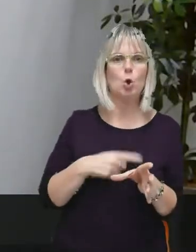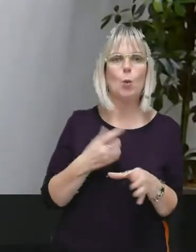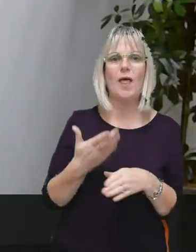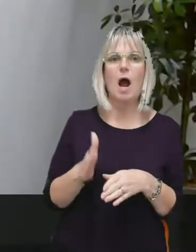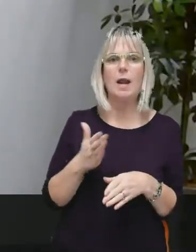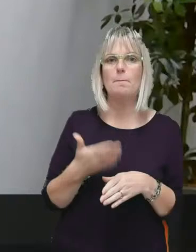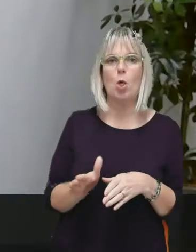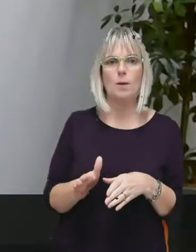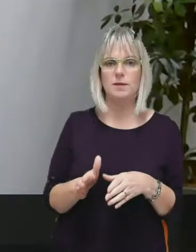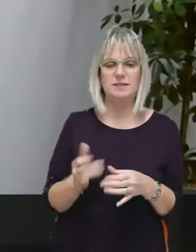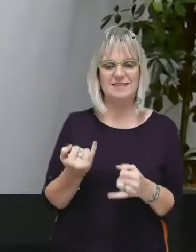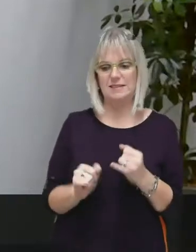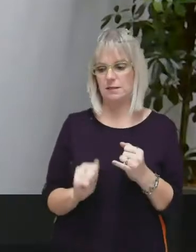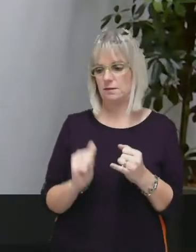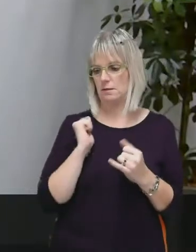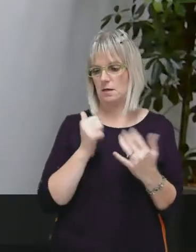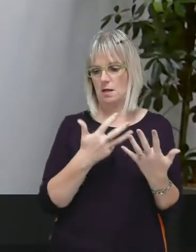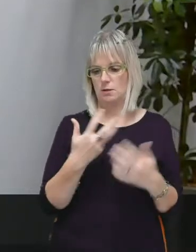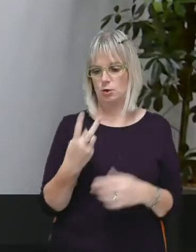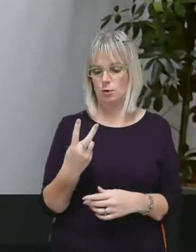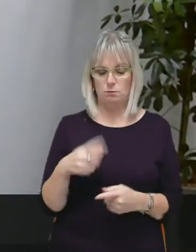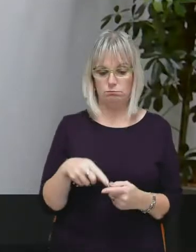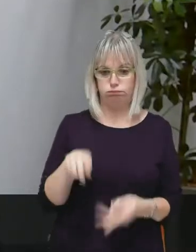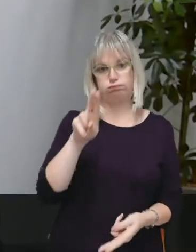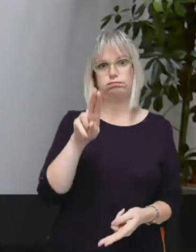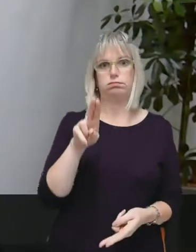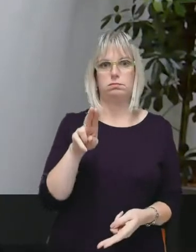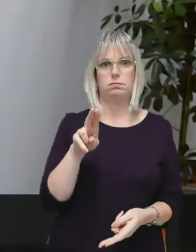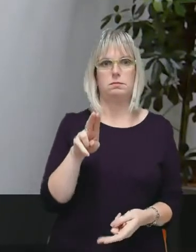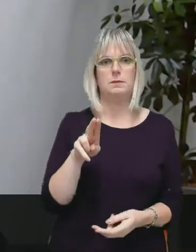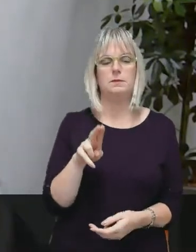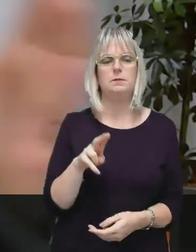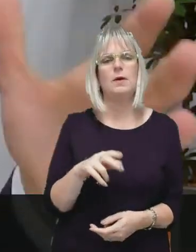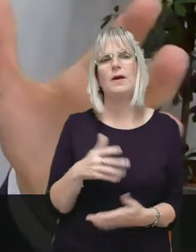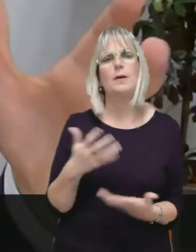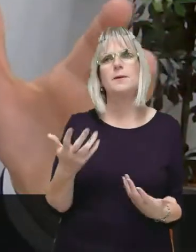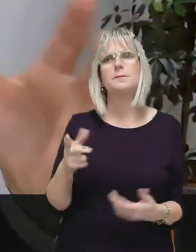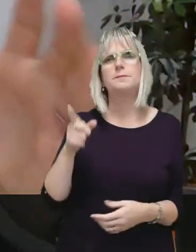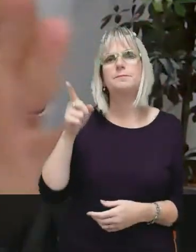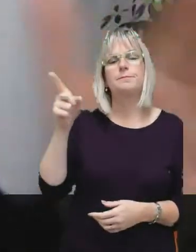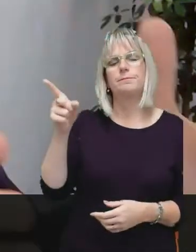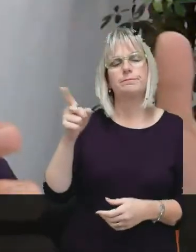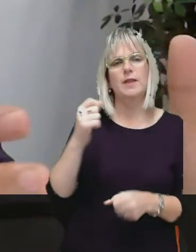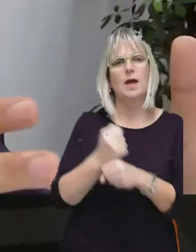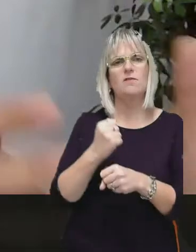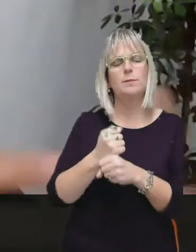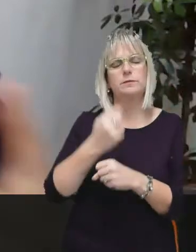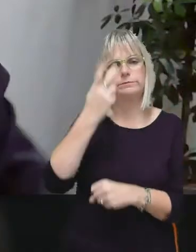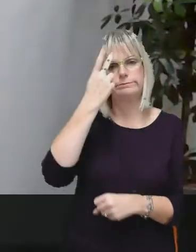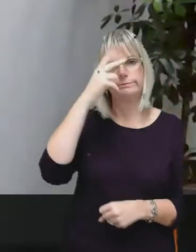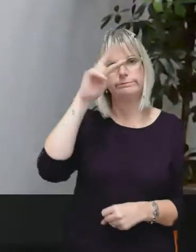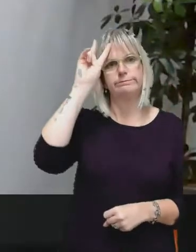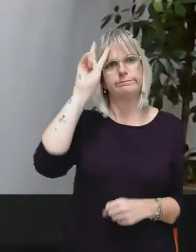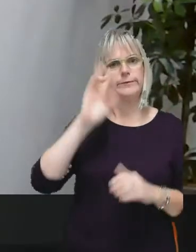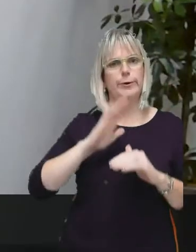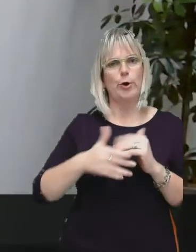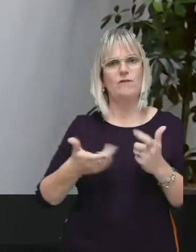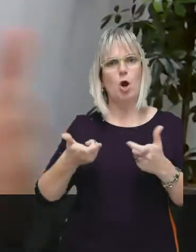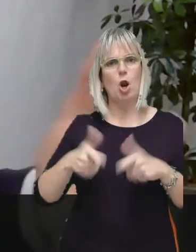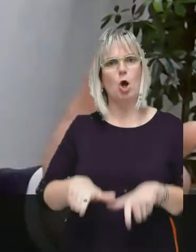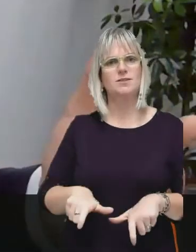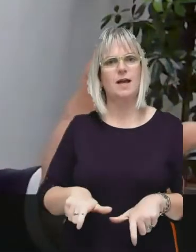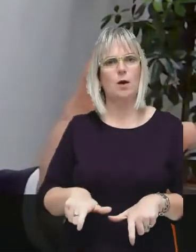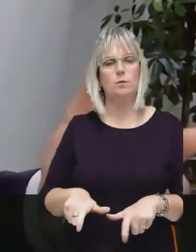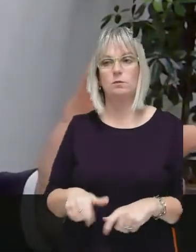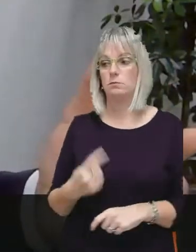the second thing is we won't have the U-turn from the government in relation to the lockdown. Back in October, I was lobbying the government,